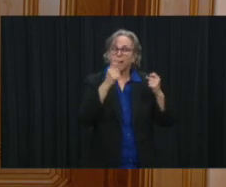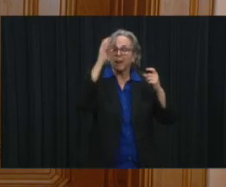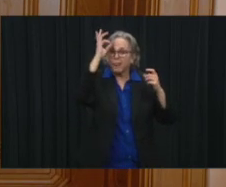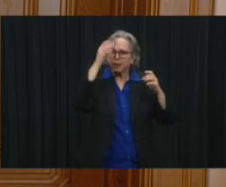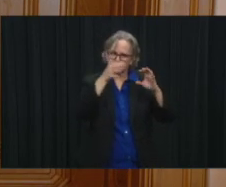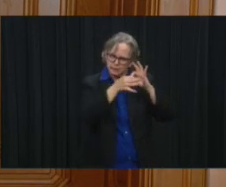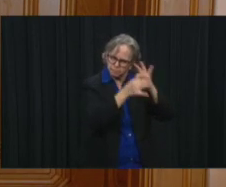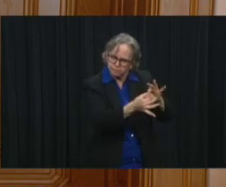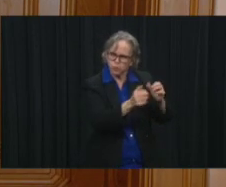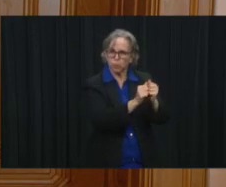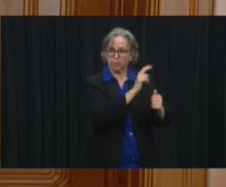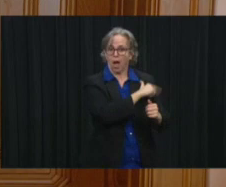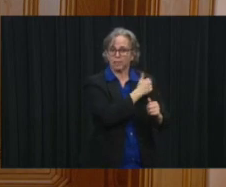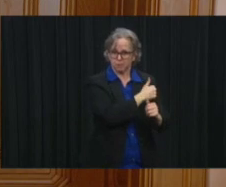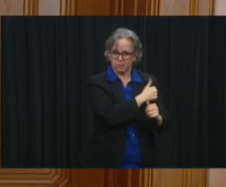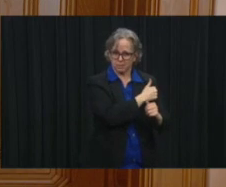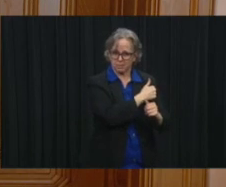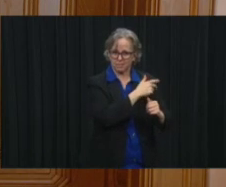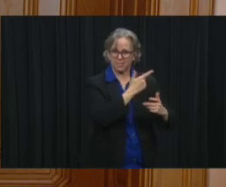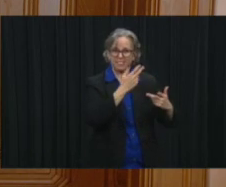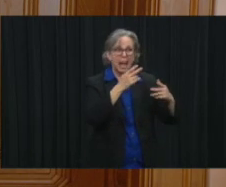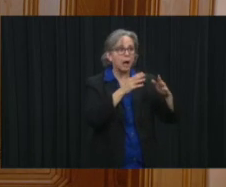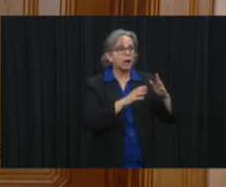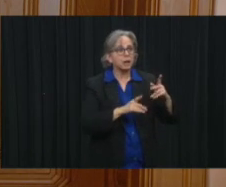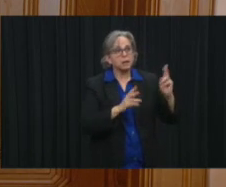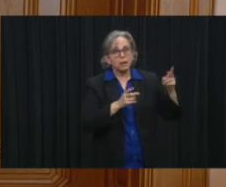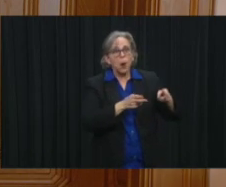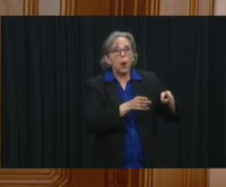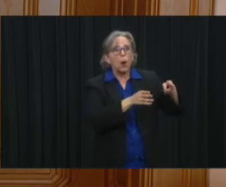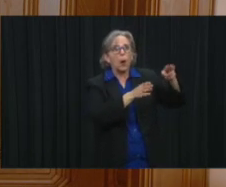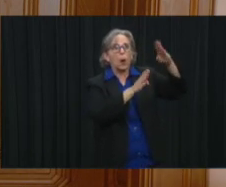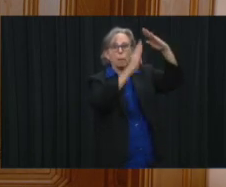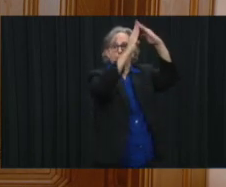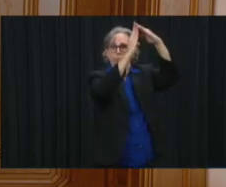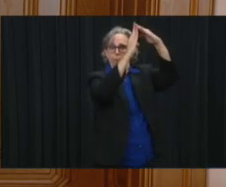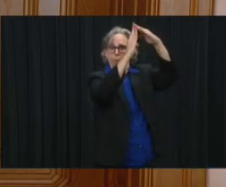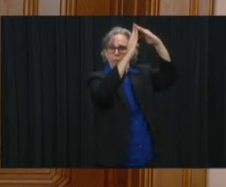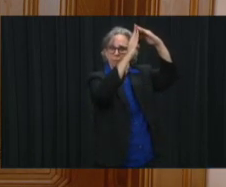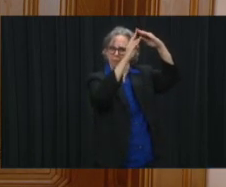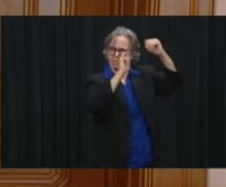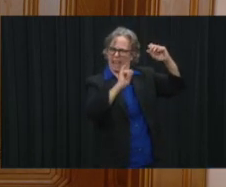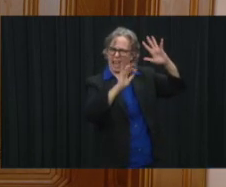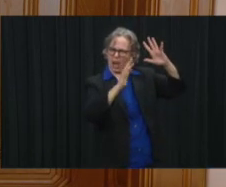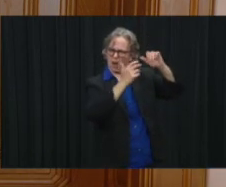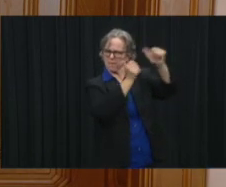surge comes. A couple points from the